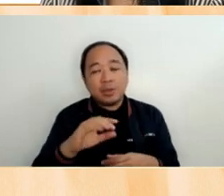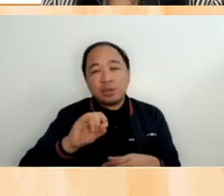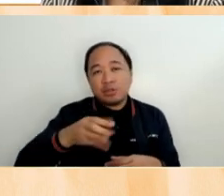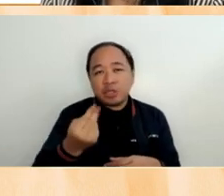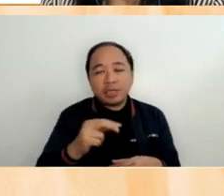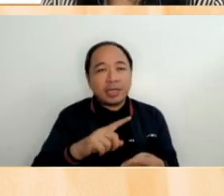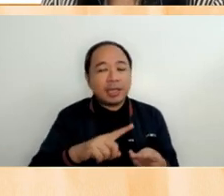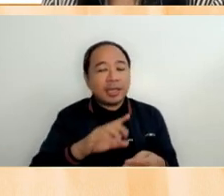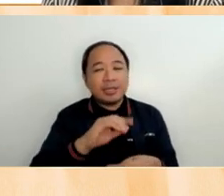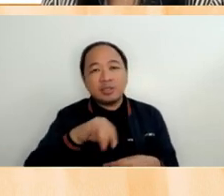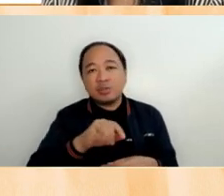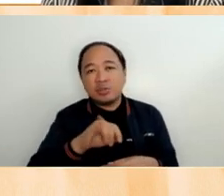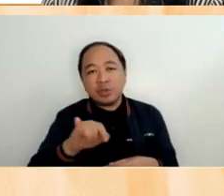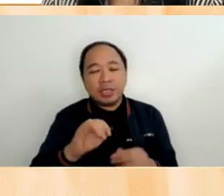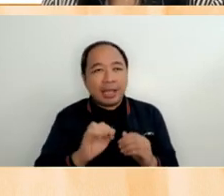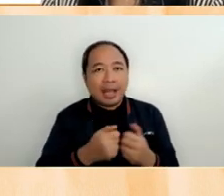Joy for making this